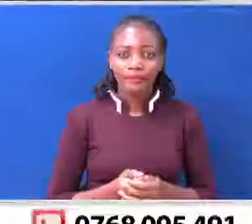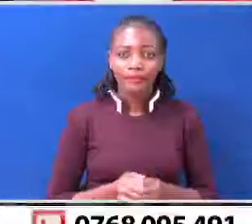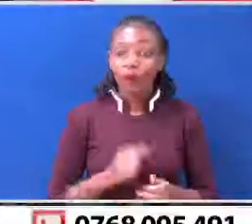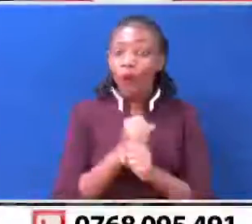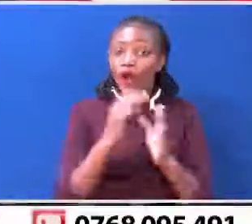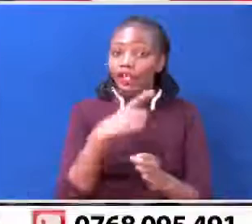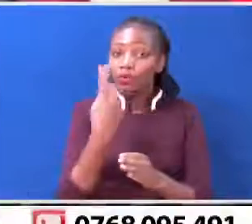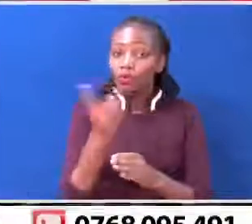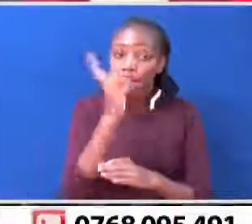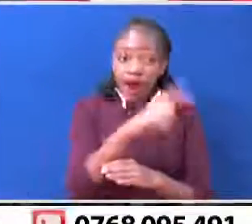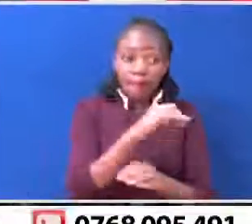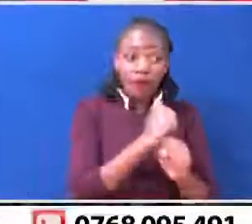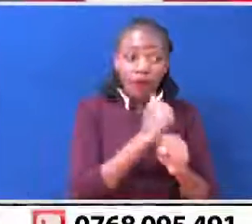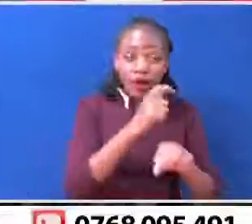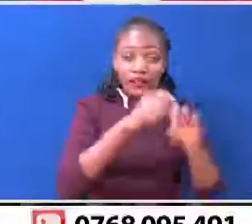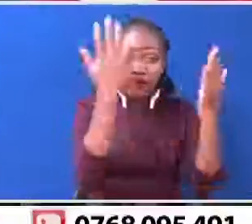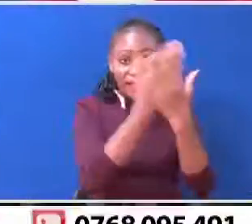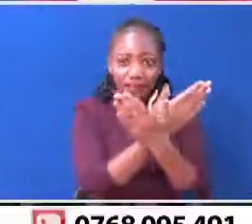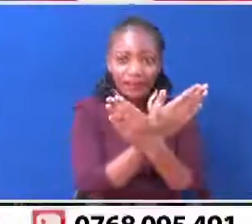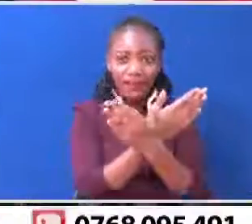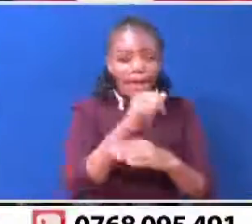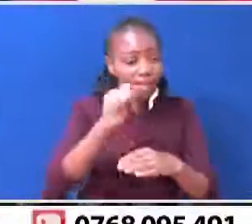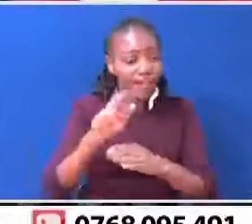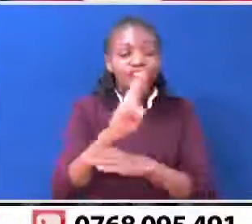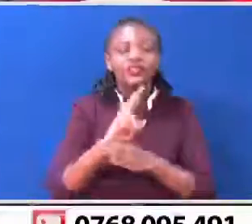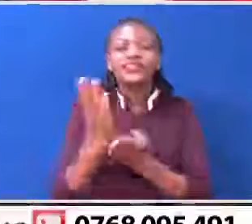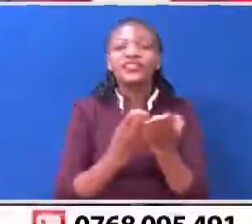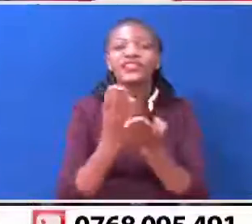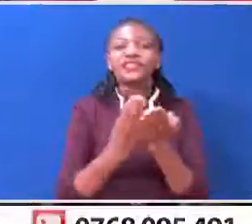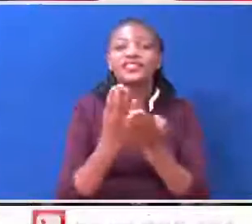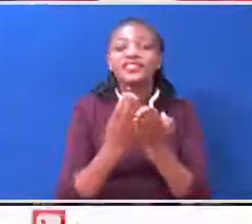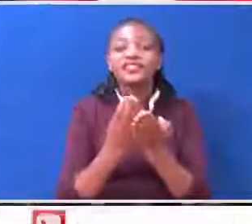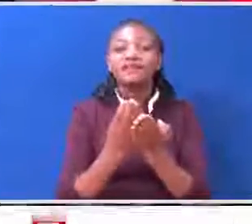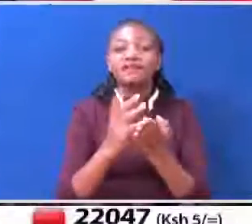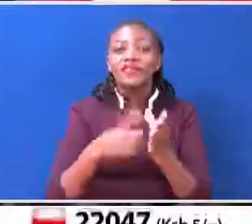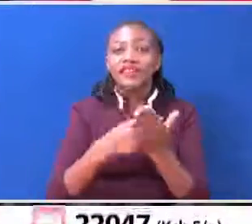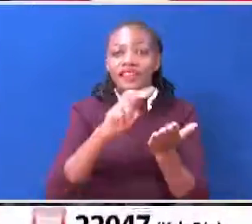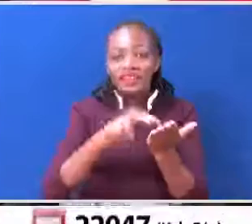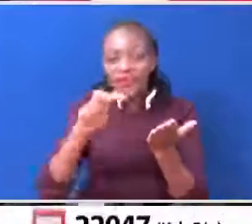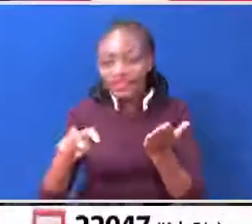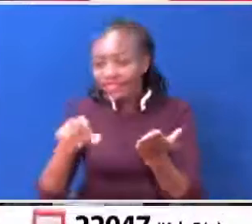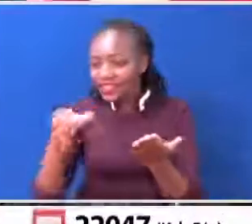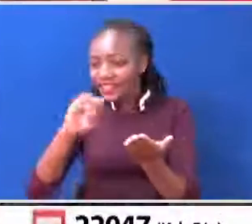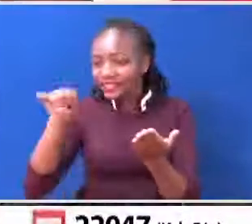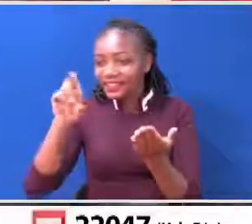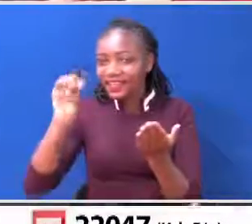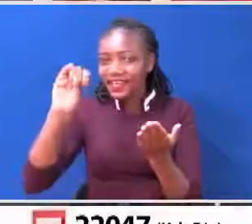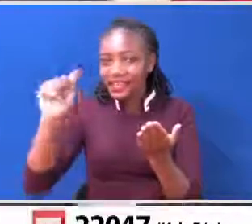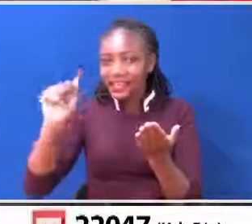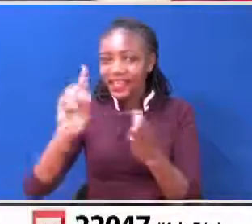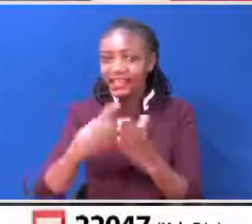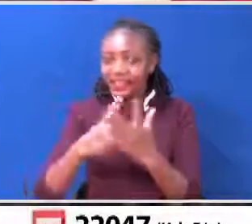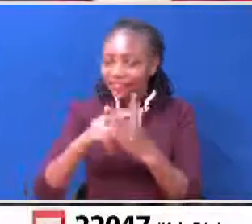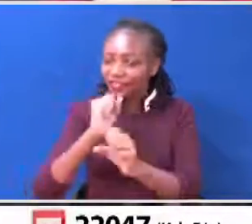night do not have to worry. They'll be coming, they'll be dropped where you saw, they'll be dropped, they get into